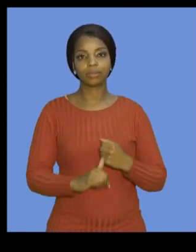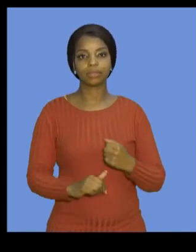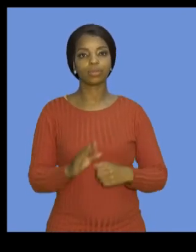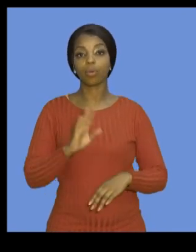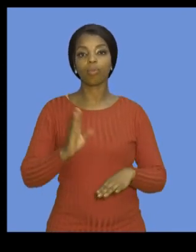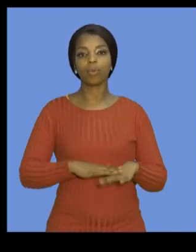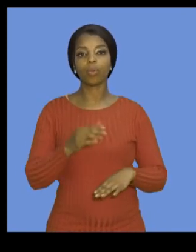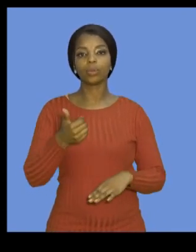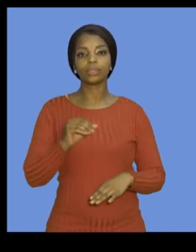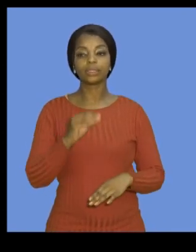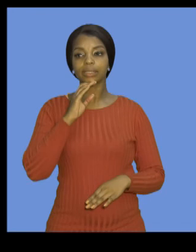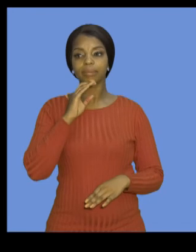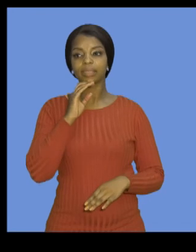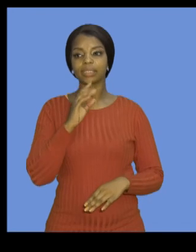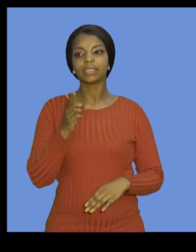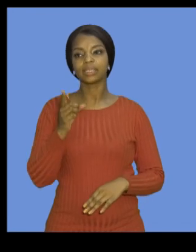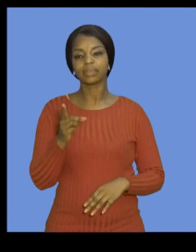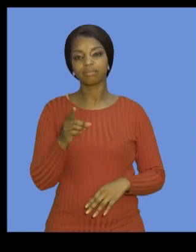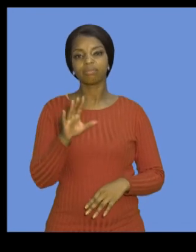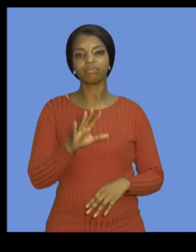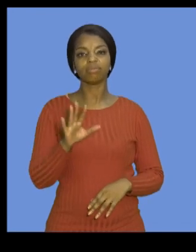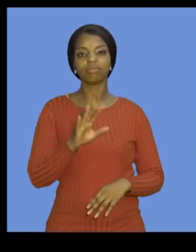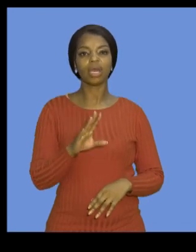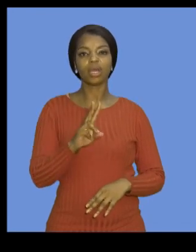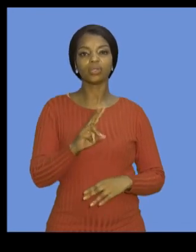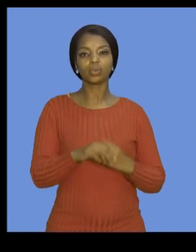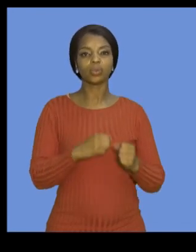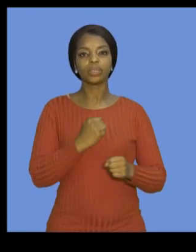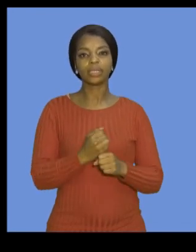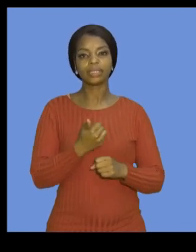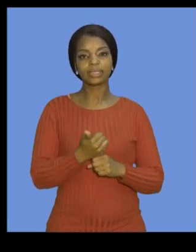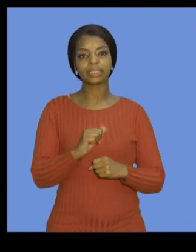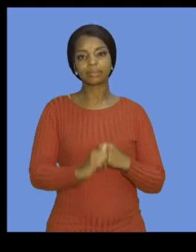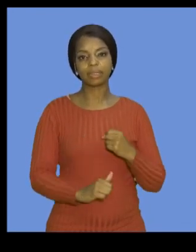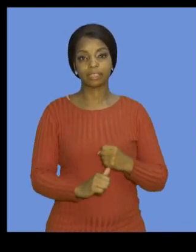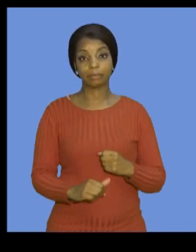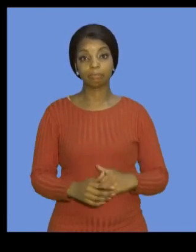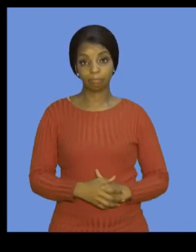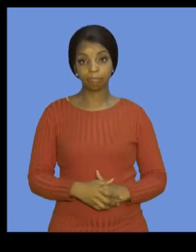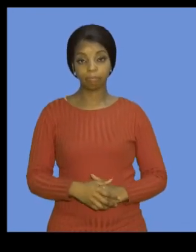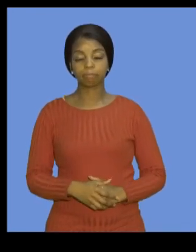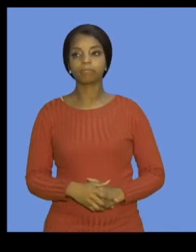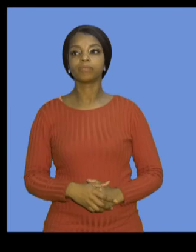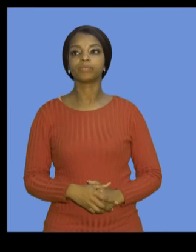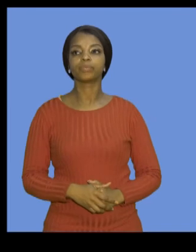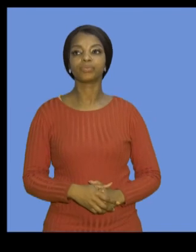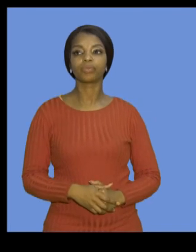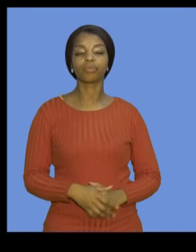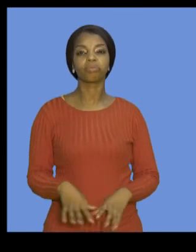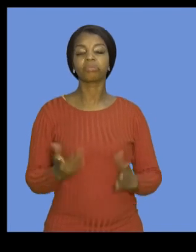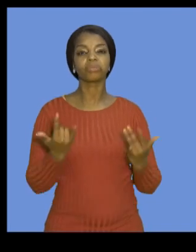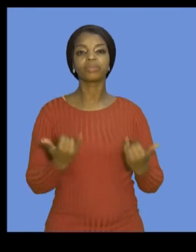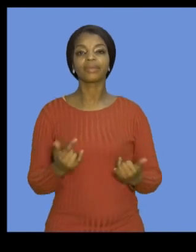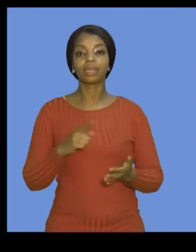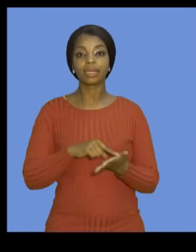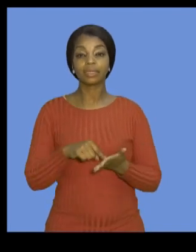months, meaning this is 2 years and 6 months, which is 2.5. Now, if